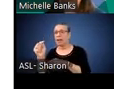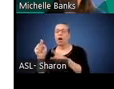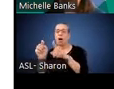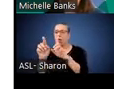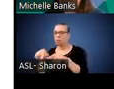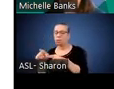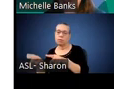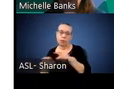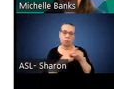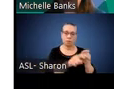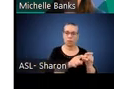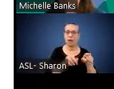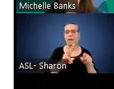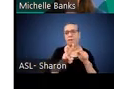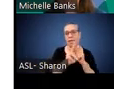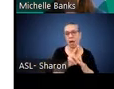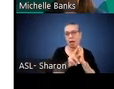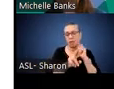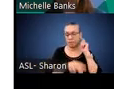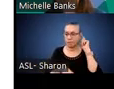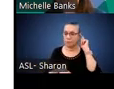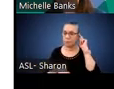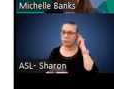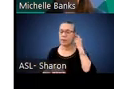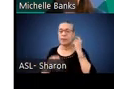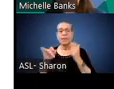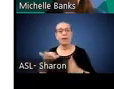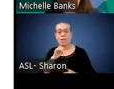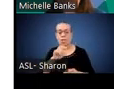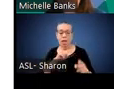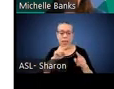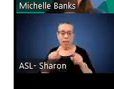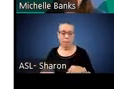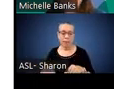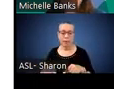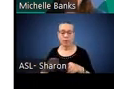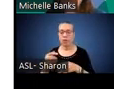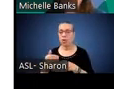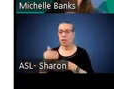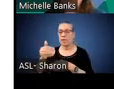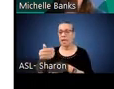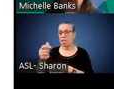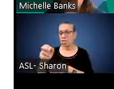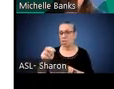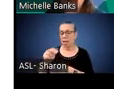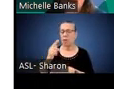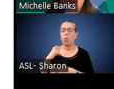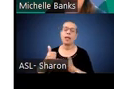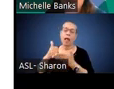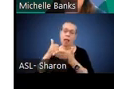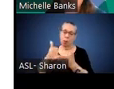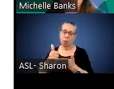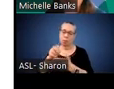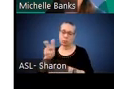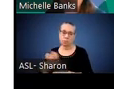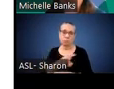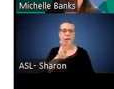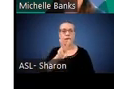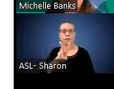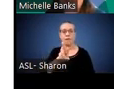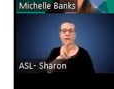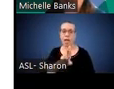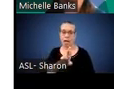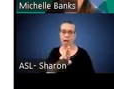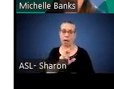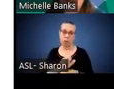that pathway, even if it's not coming in with us to next gen, we've been able to help them access vocational